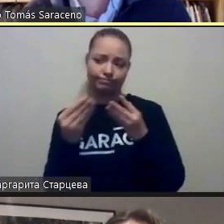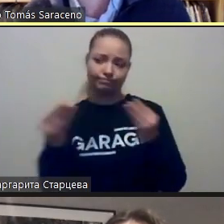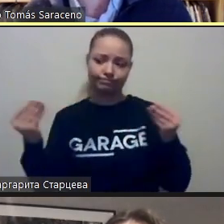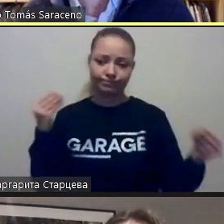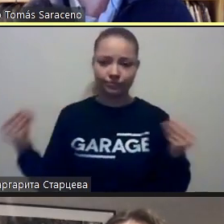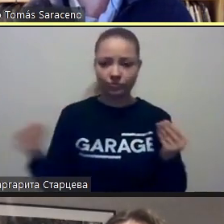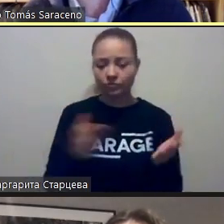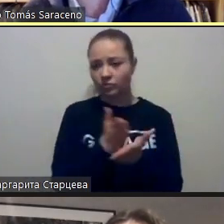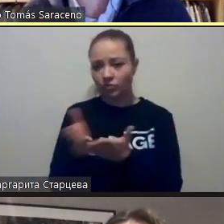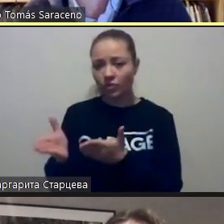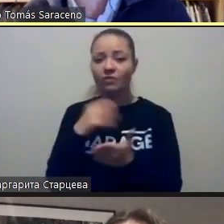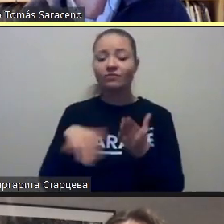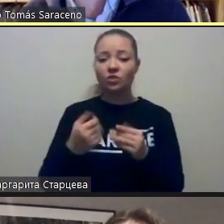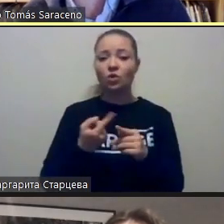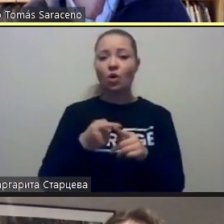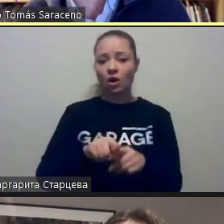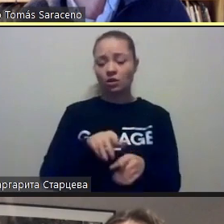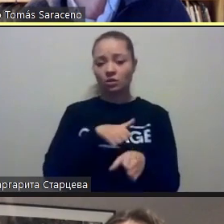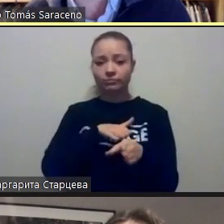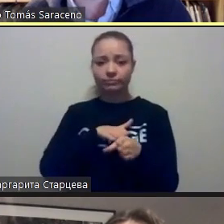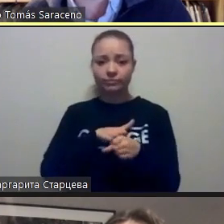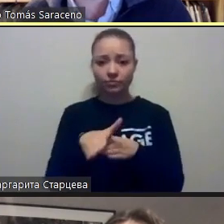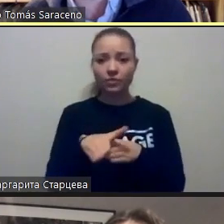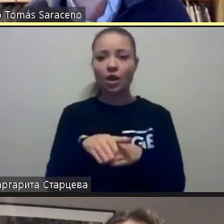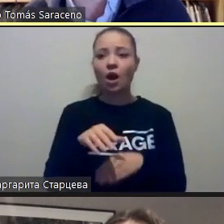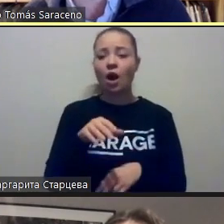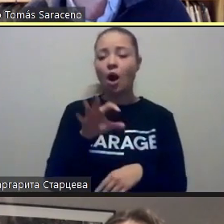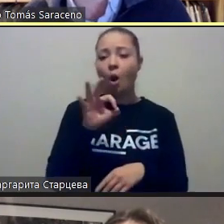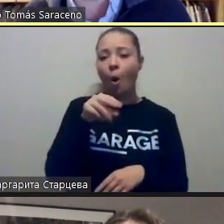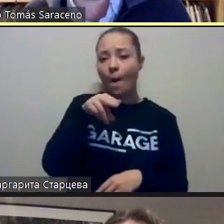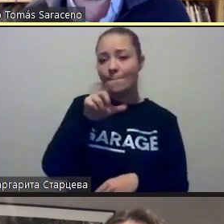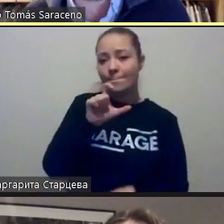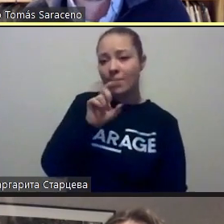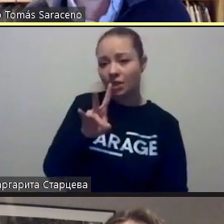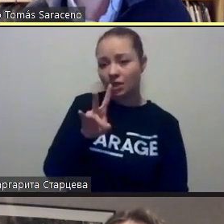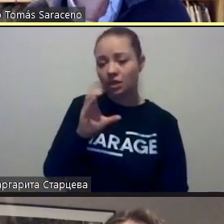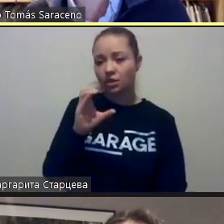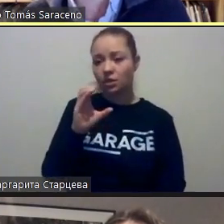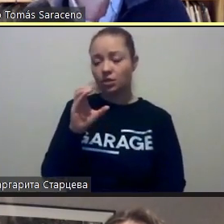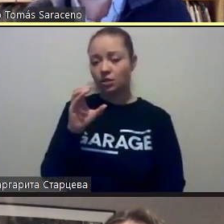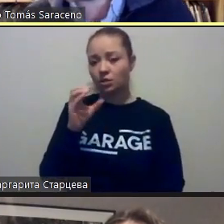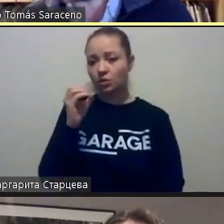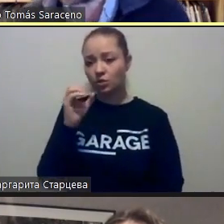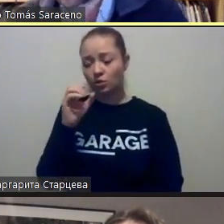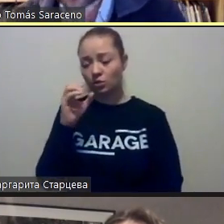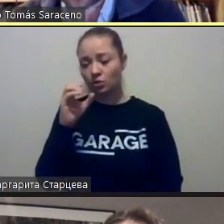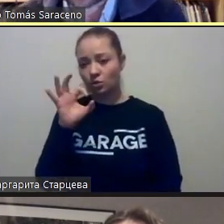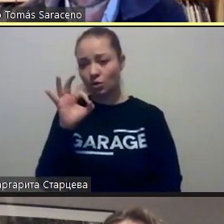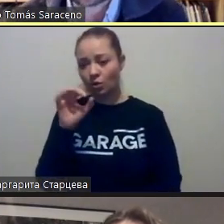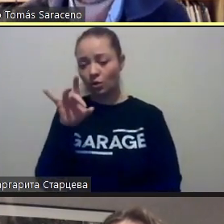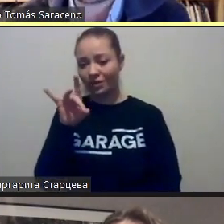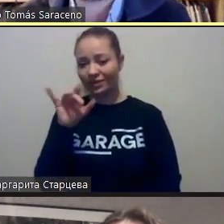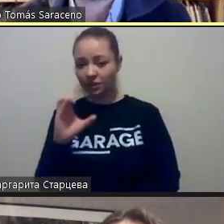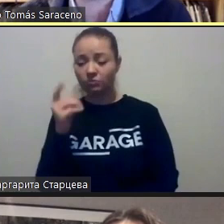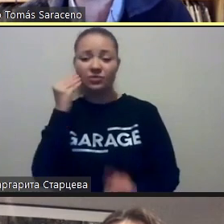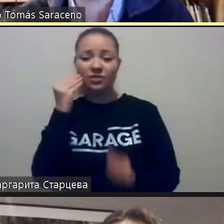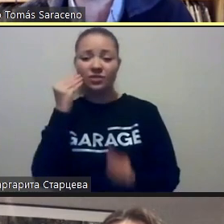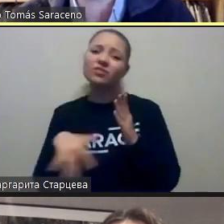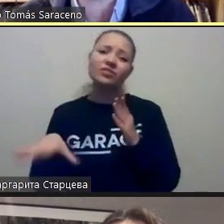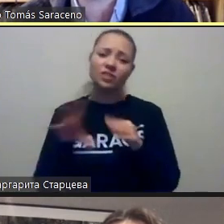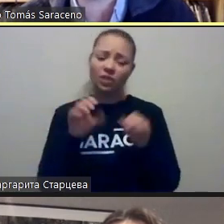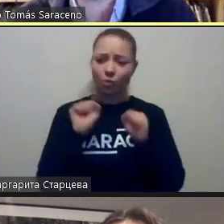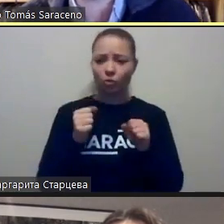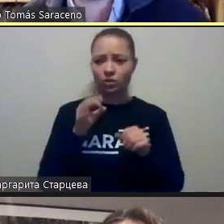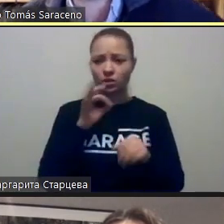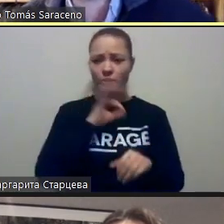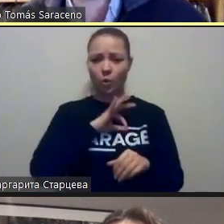times of transformation and changing and appropriation and more or less that's what it